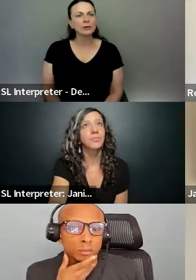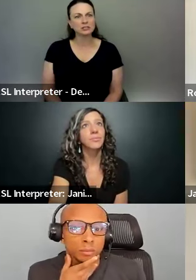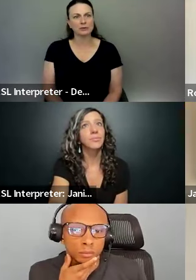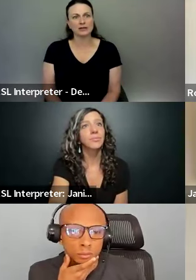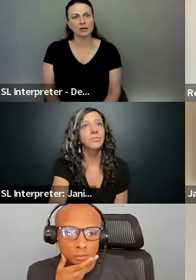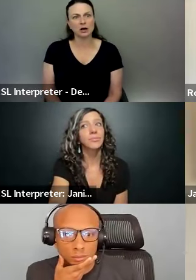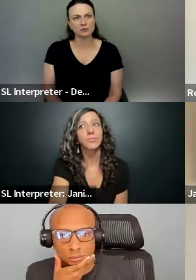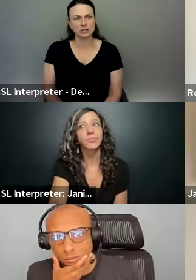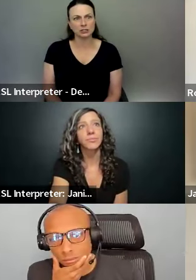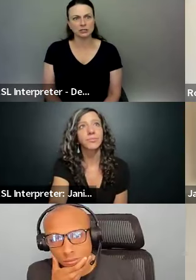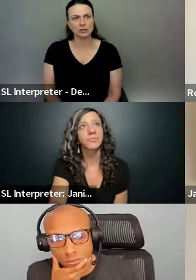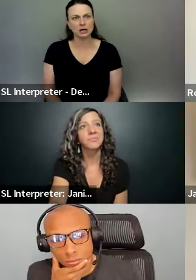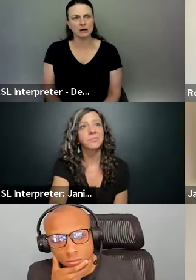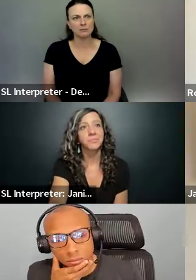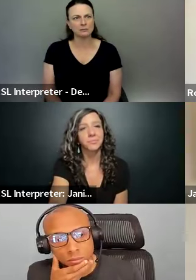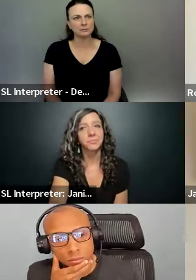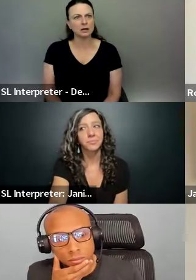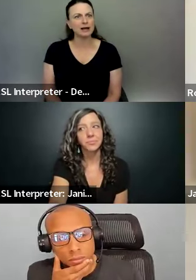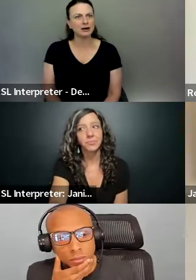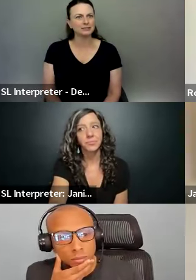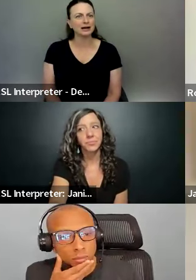A couple of weeks ago, I was having a conversation